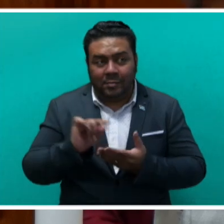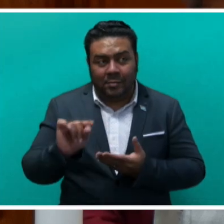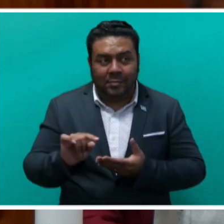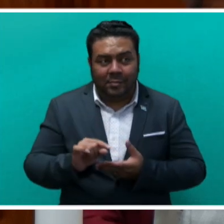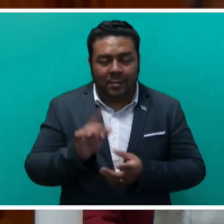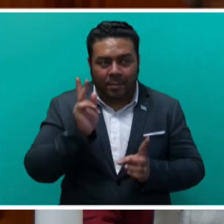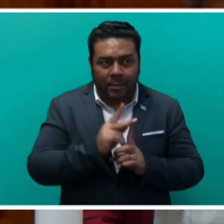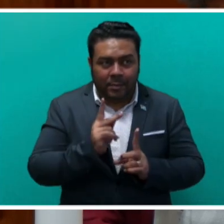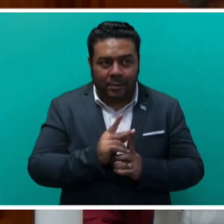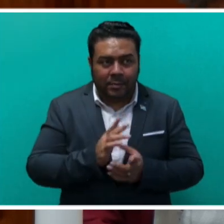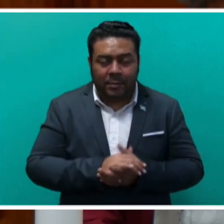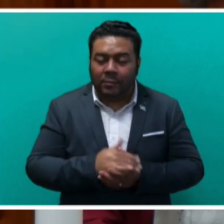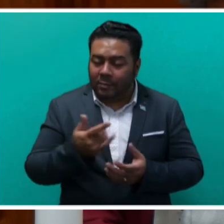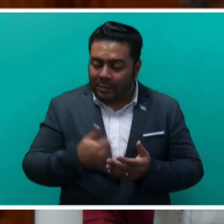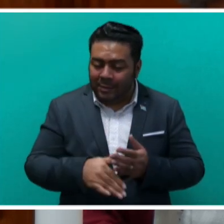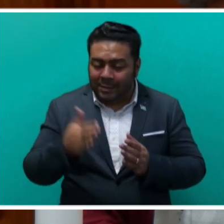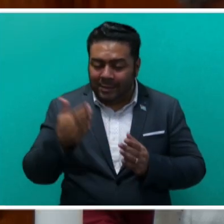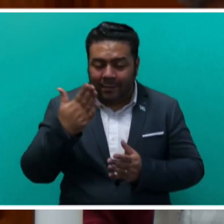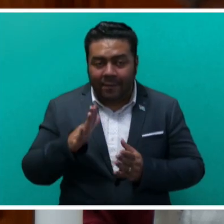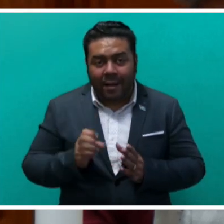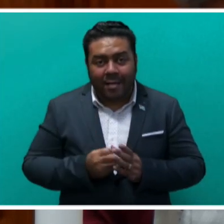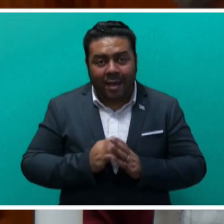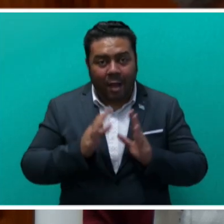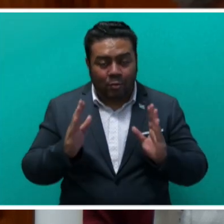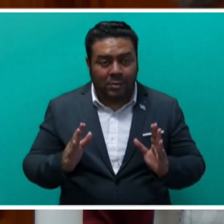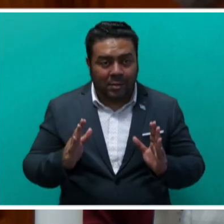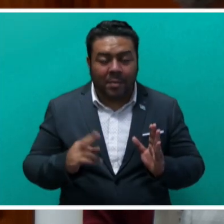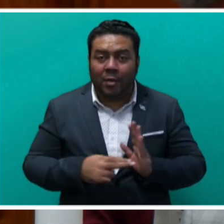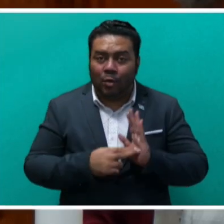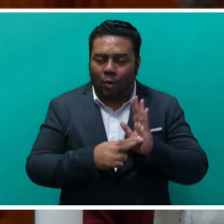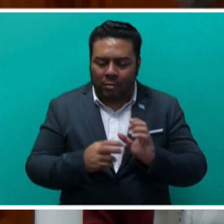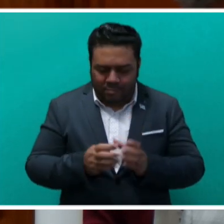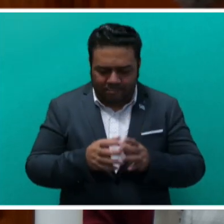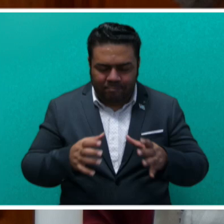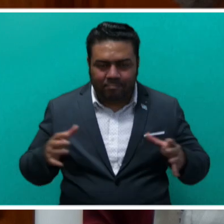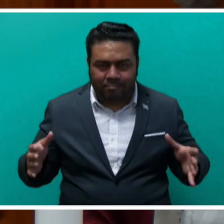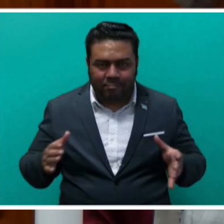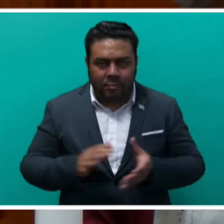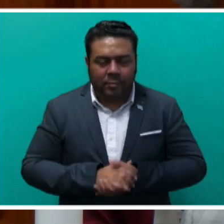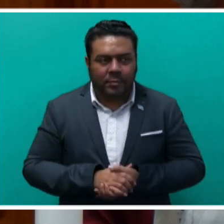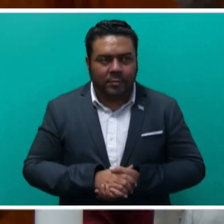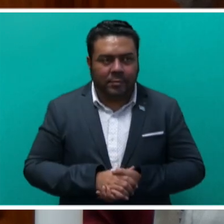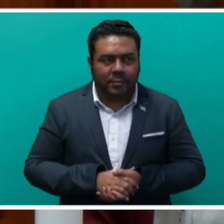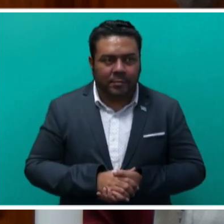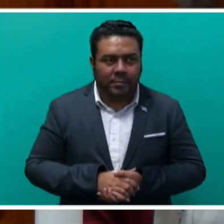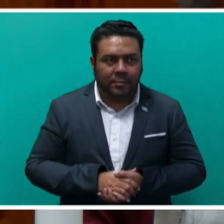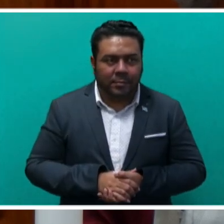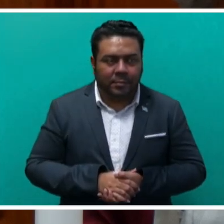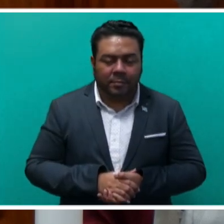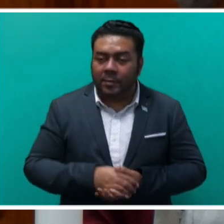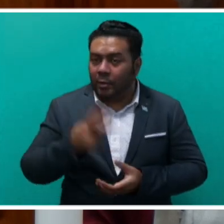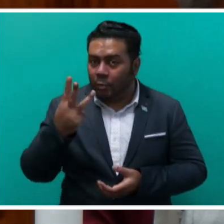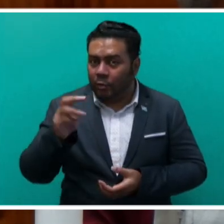house, the north is starting to boom, sir. And we will see significant growth in the next 3 to 4